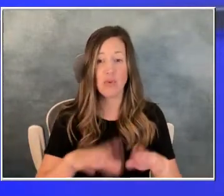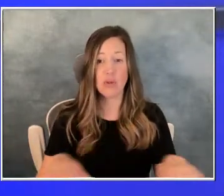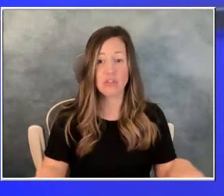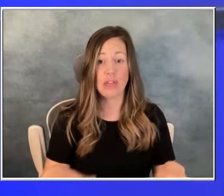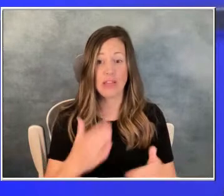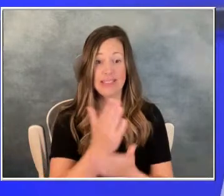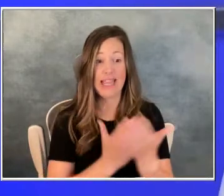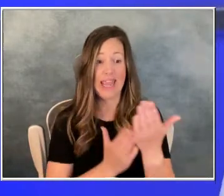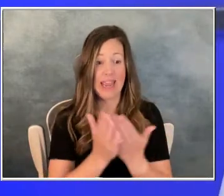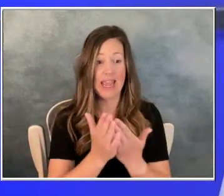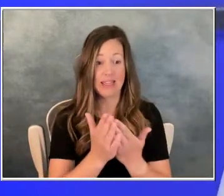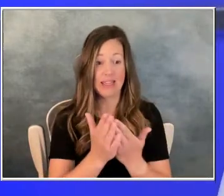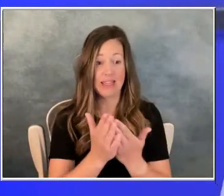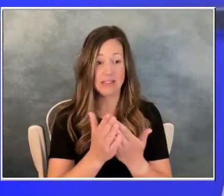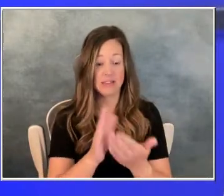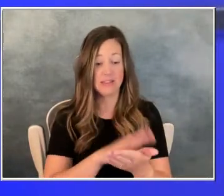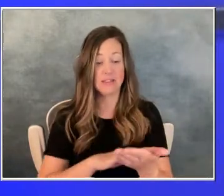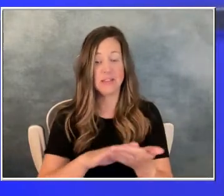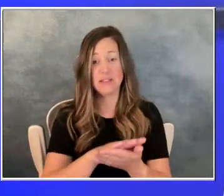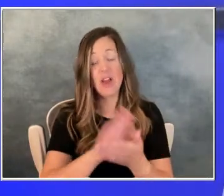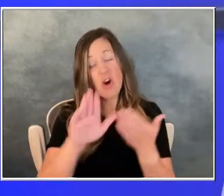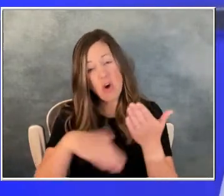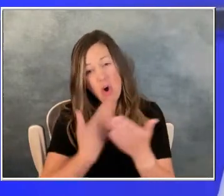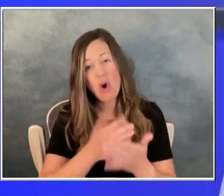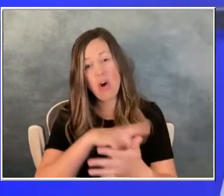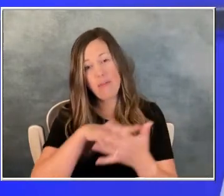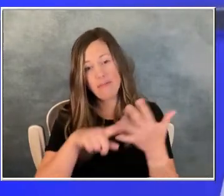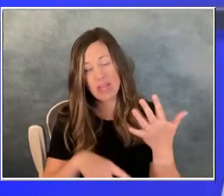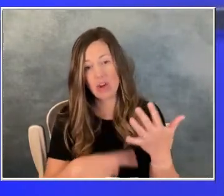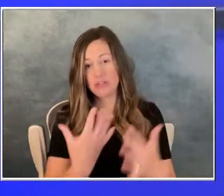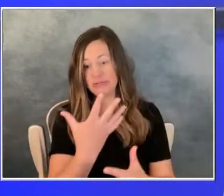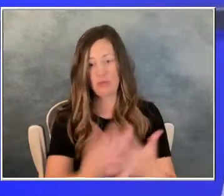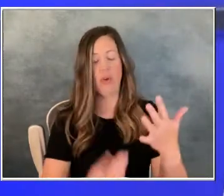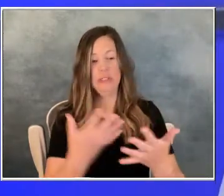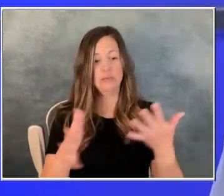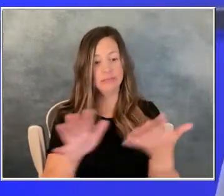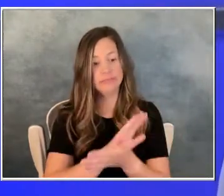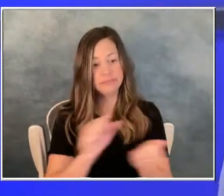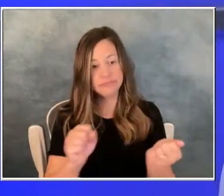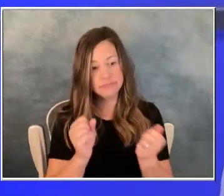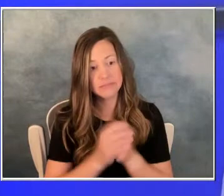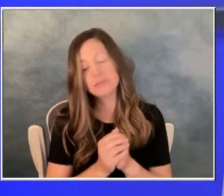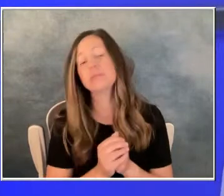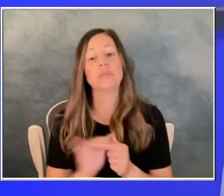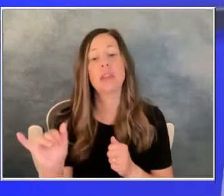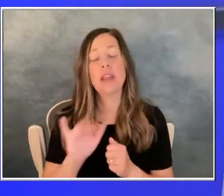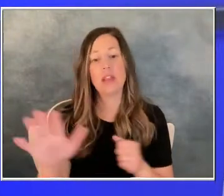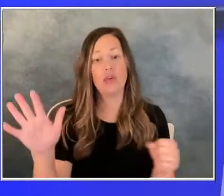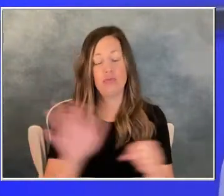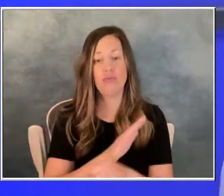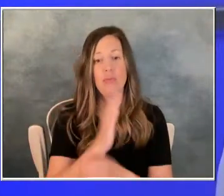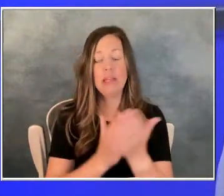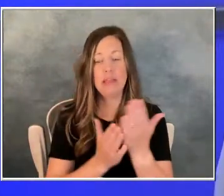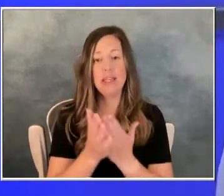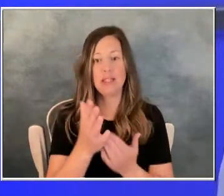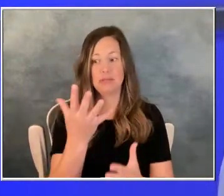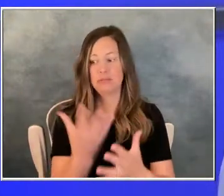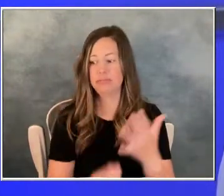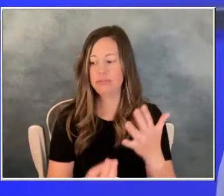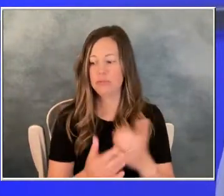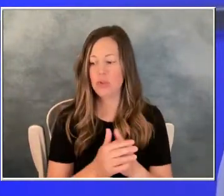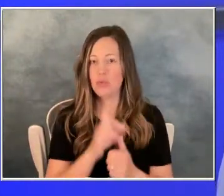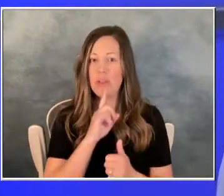all fingers were lost, and it essentially was like losing the entire hand. And that was both, like I